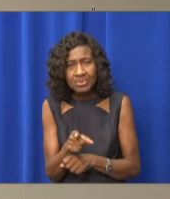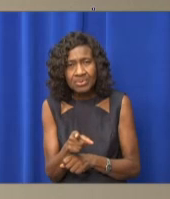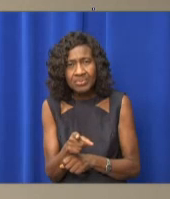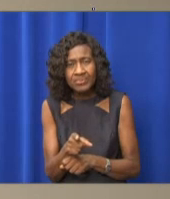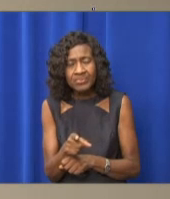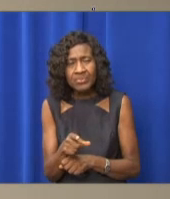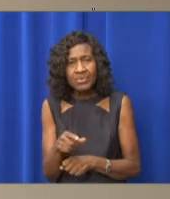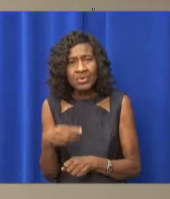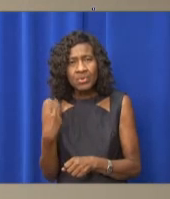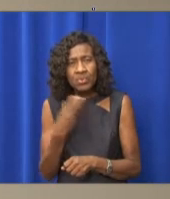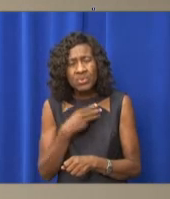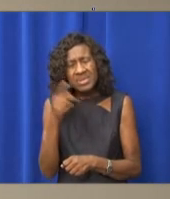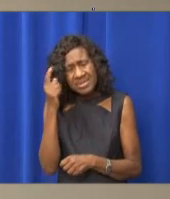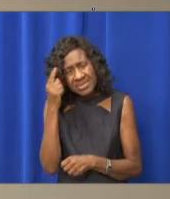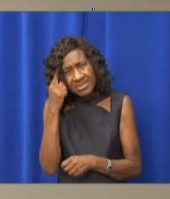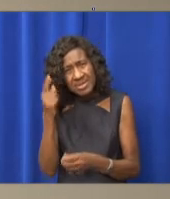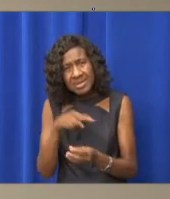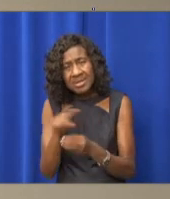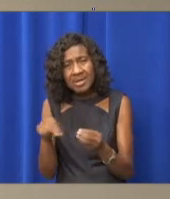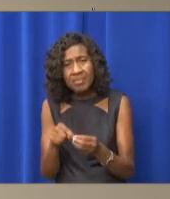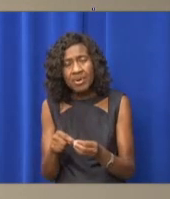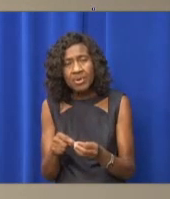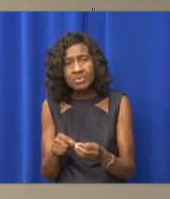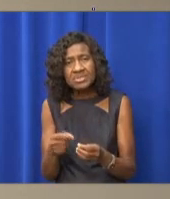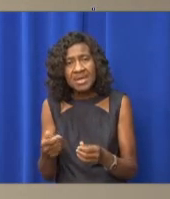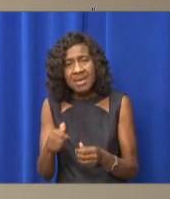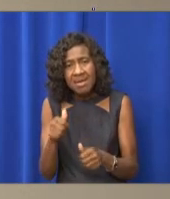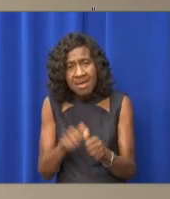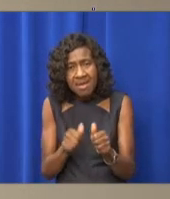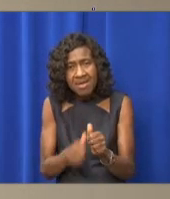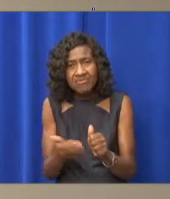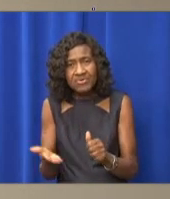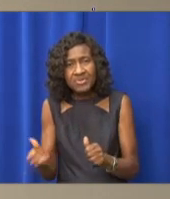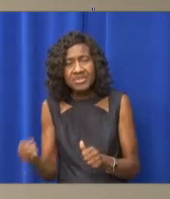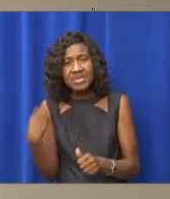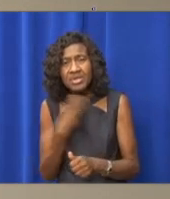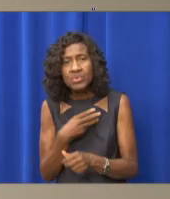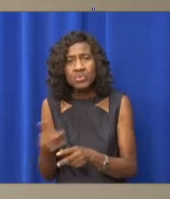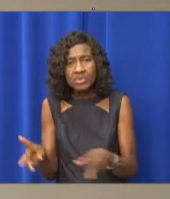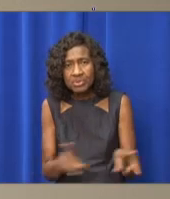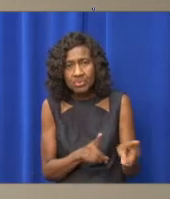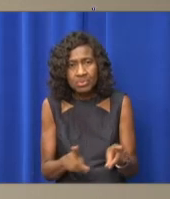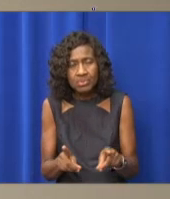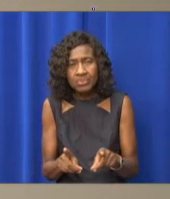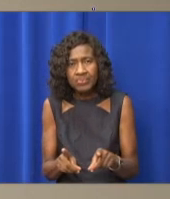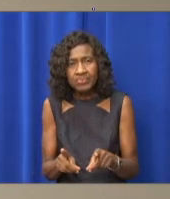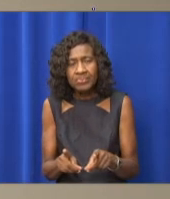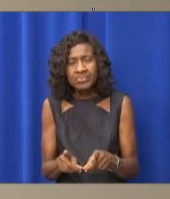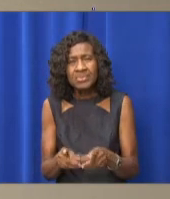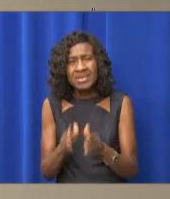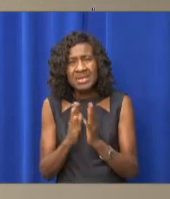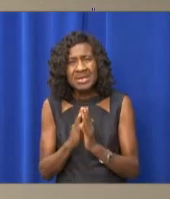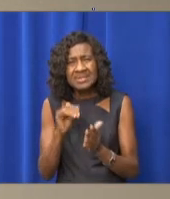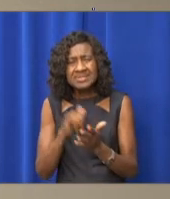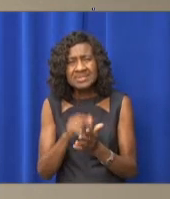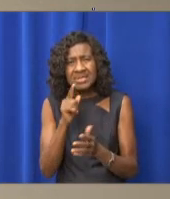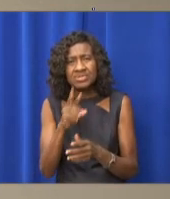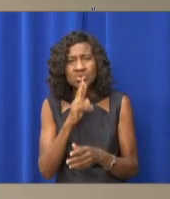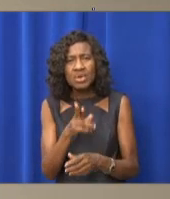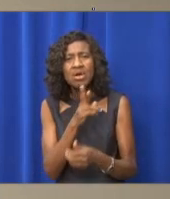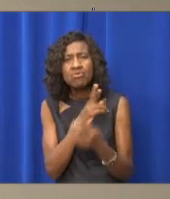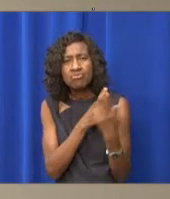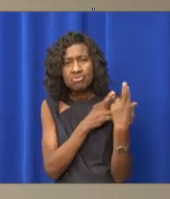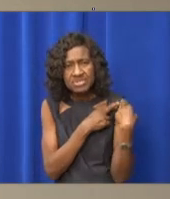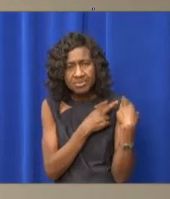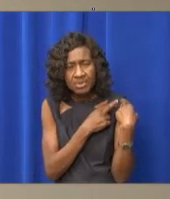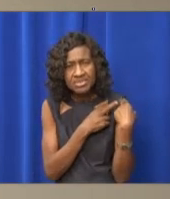most effects of our action. Please be responsible with the latitude that you heard